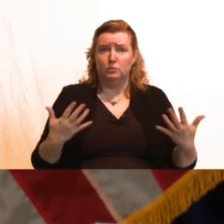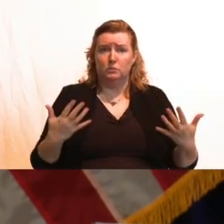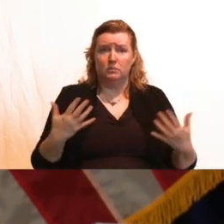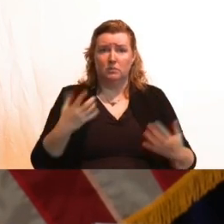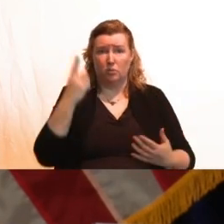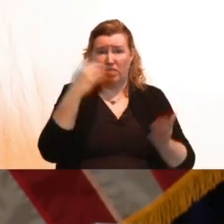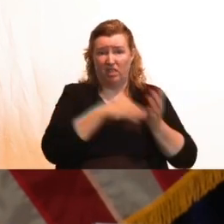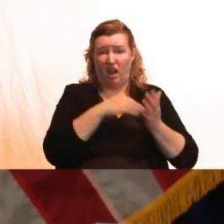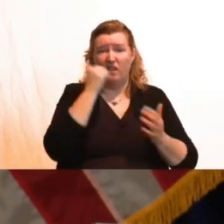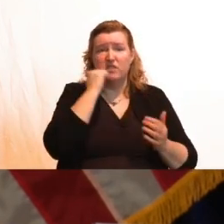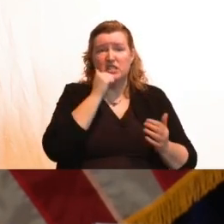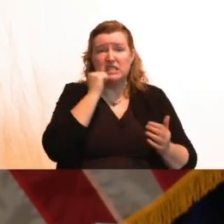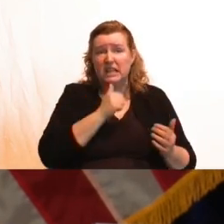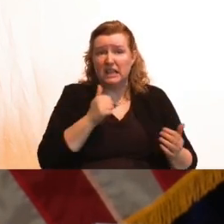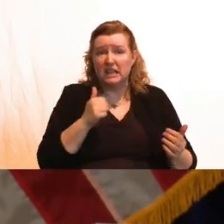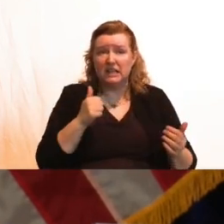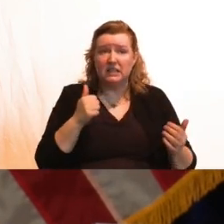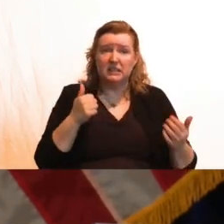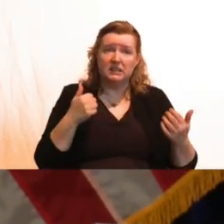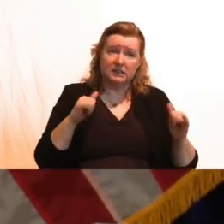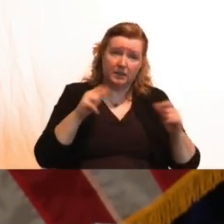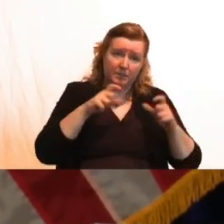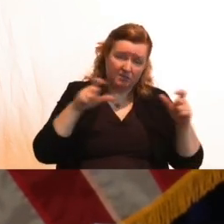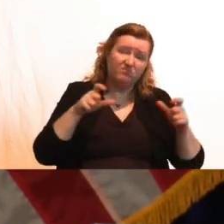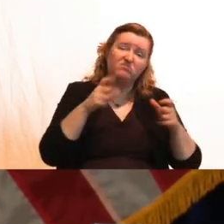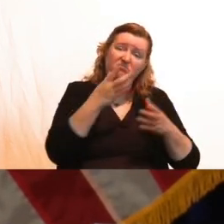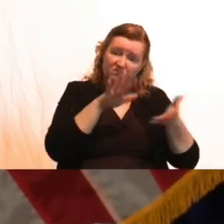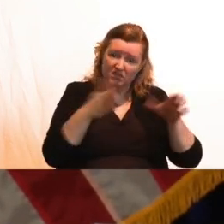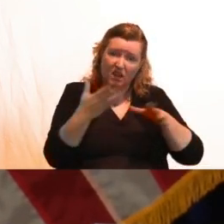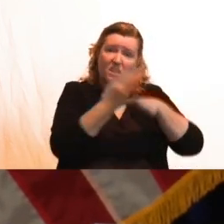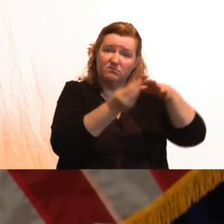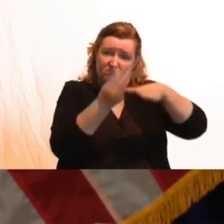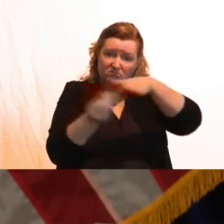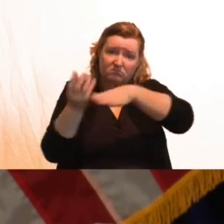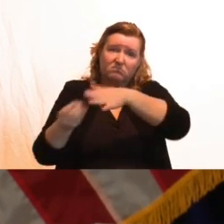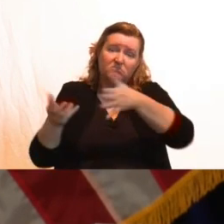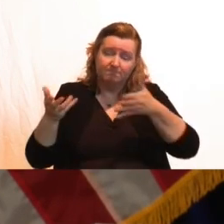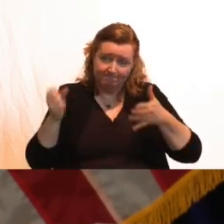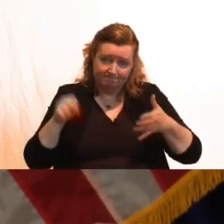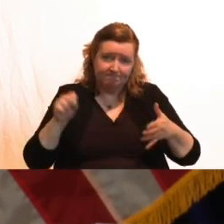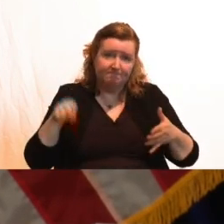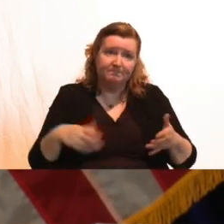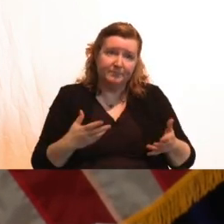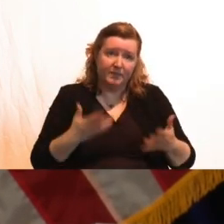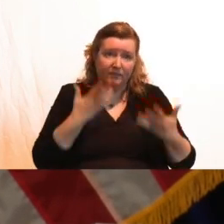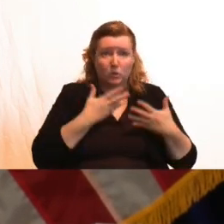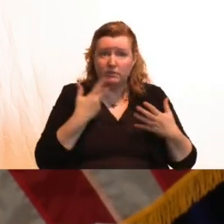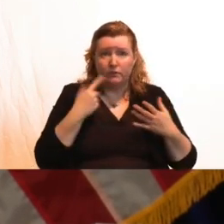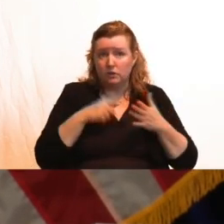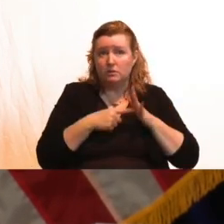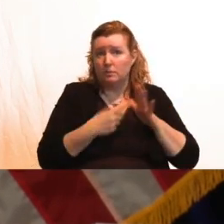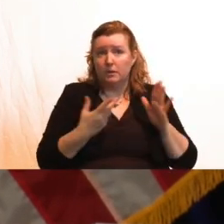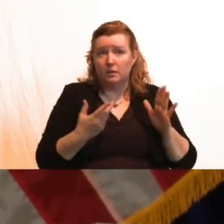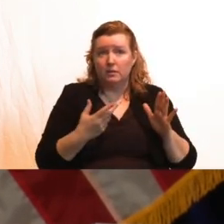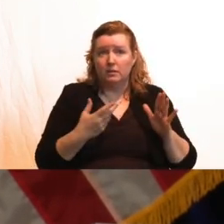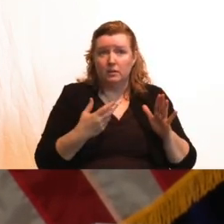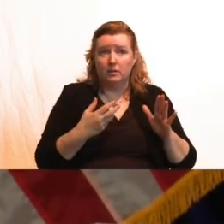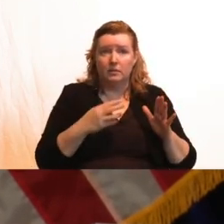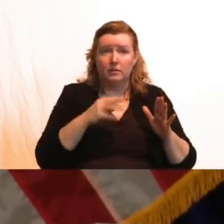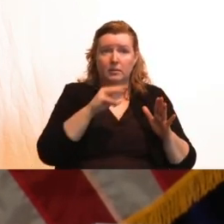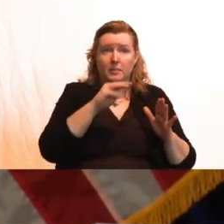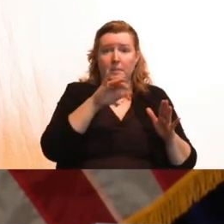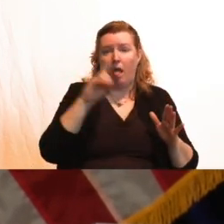for example, in a supposedly much more mild Omicron surge, where in 2 weeks we saw more deaths than we'd see in a bad flu